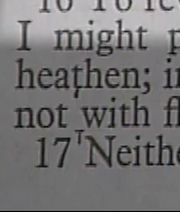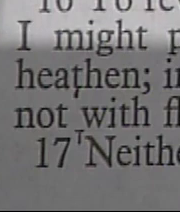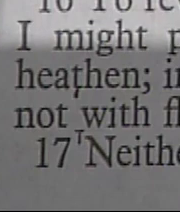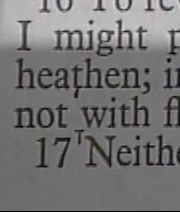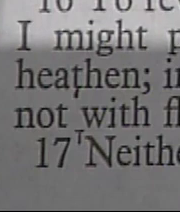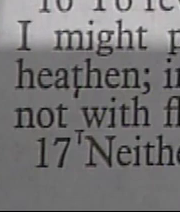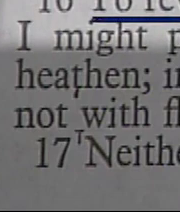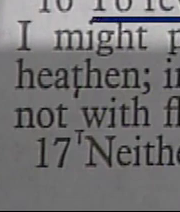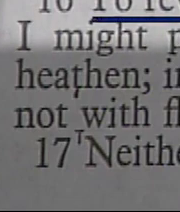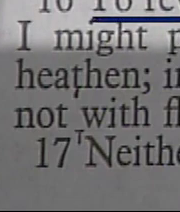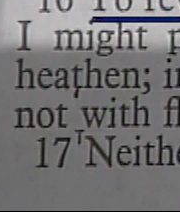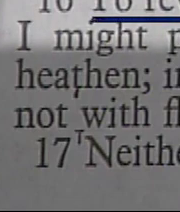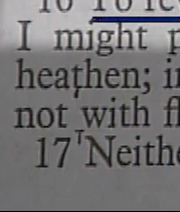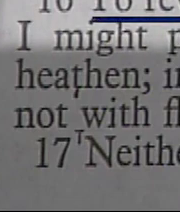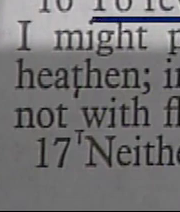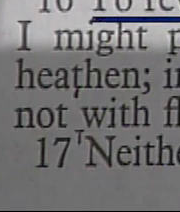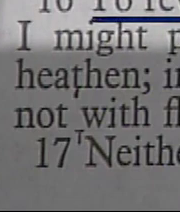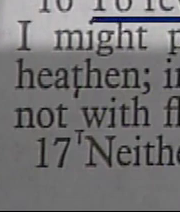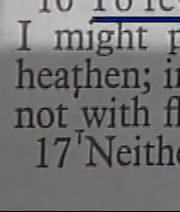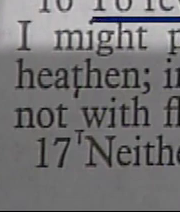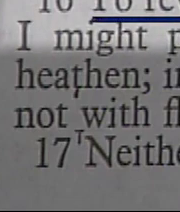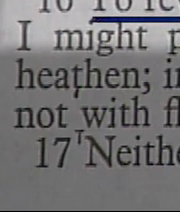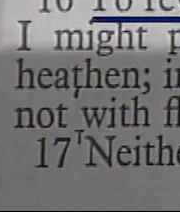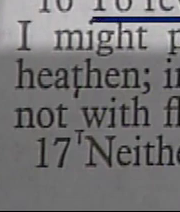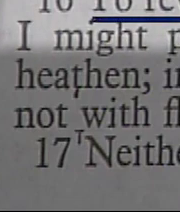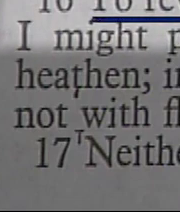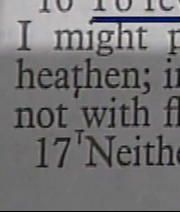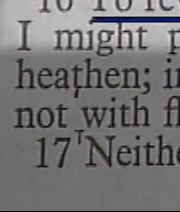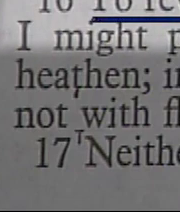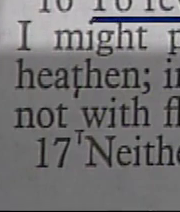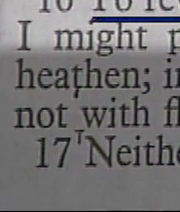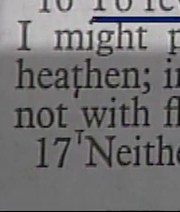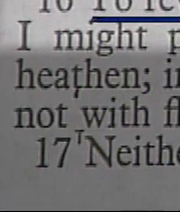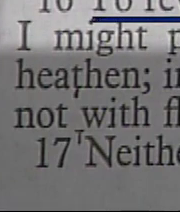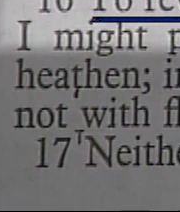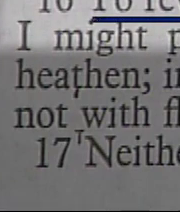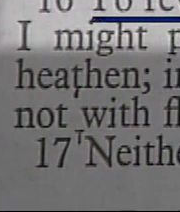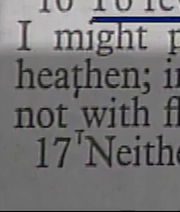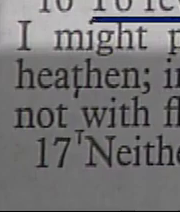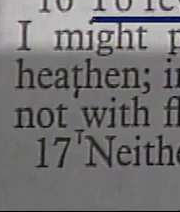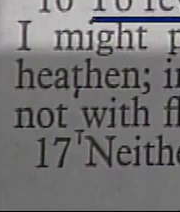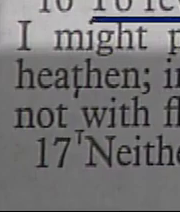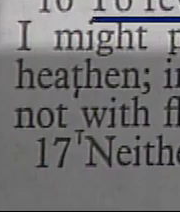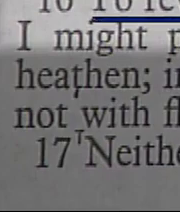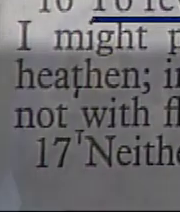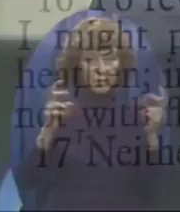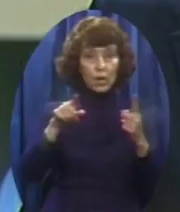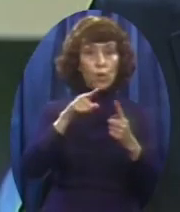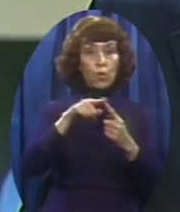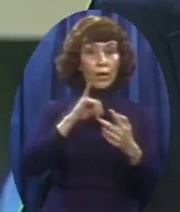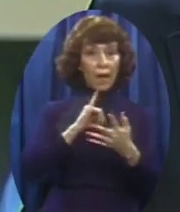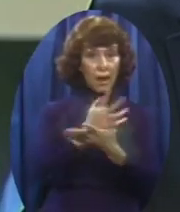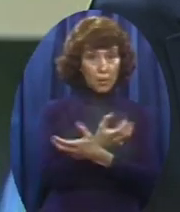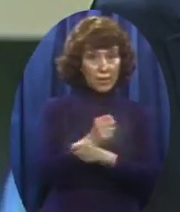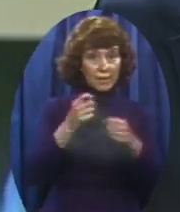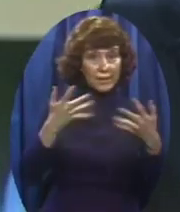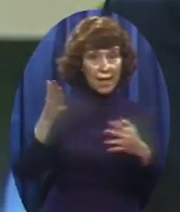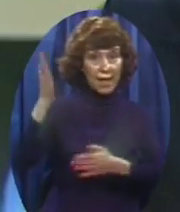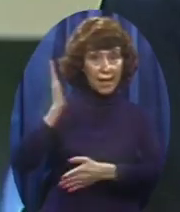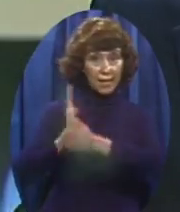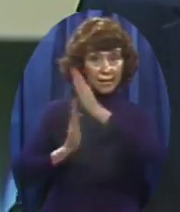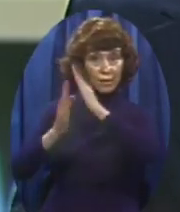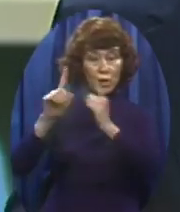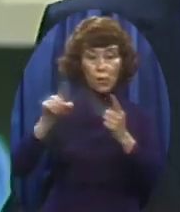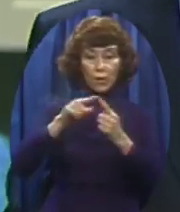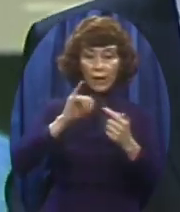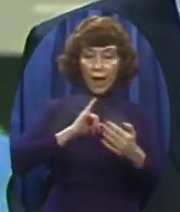is, "to reveal his son in me." When I got converted, very clearly, when I